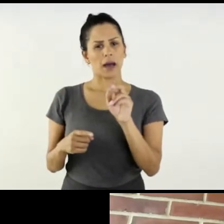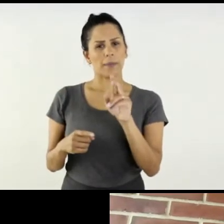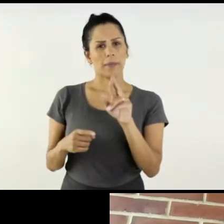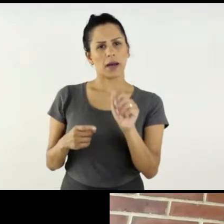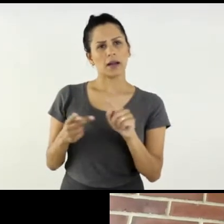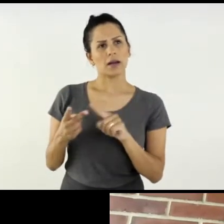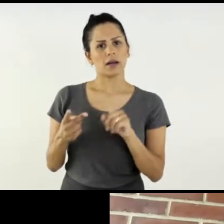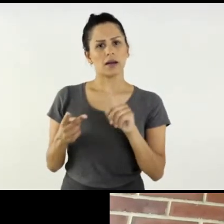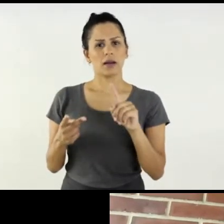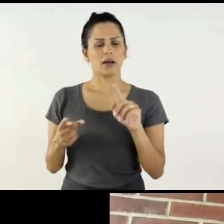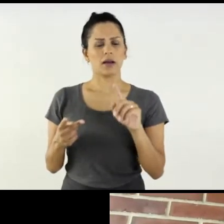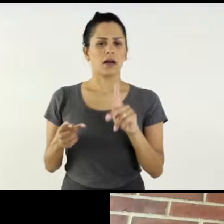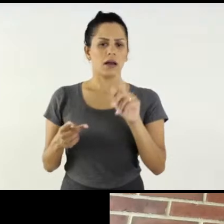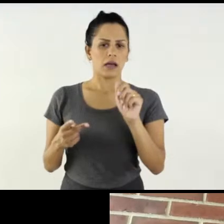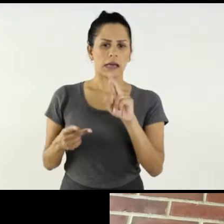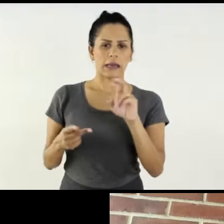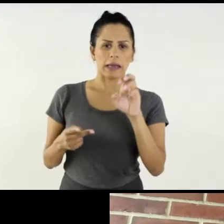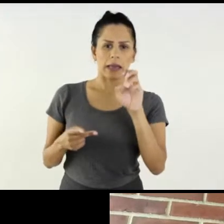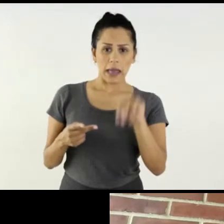there.